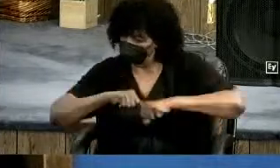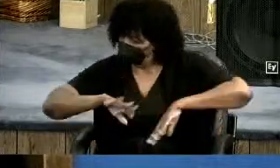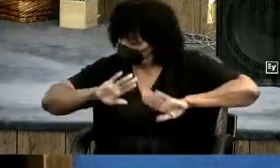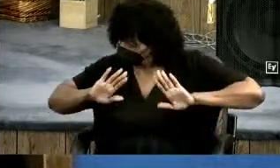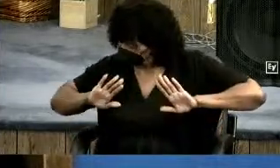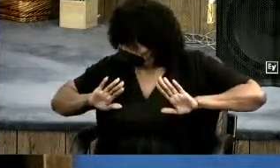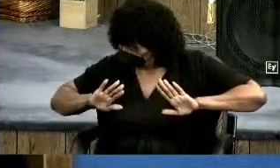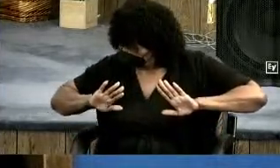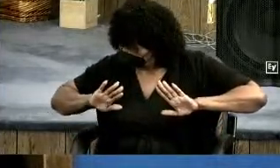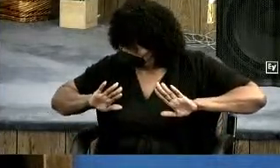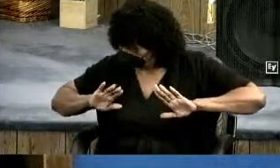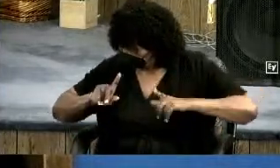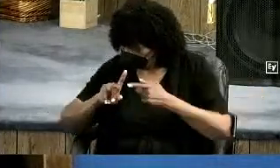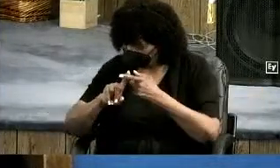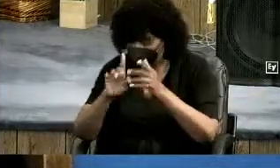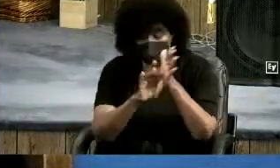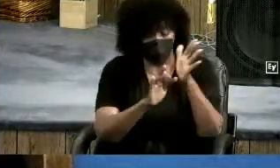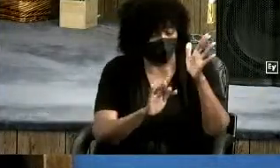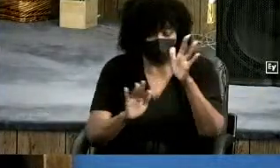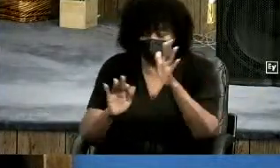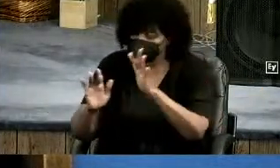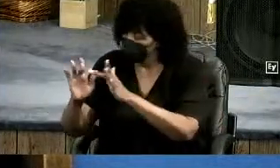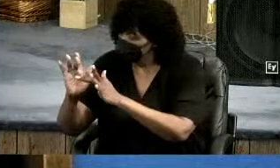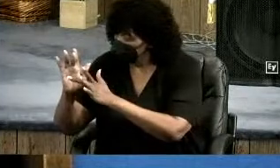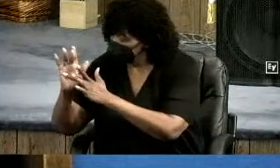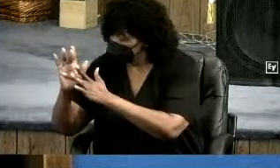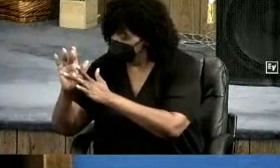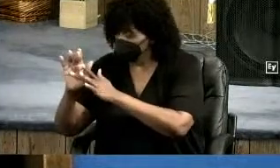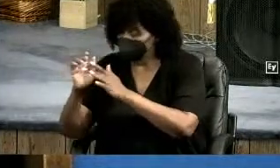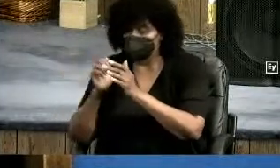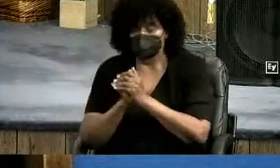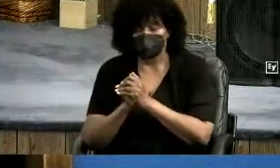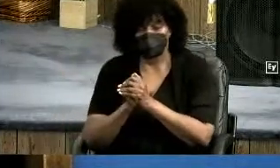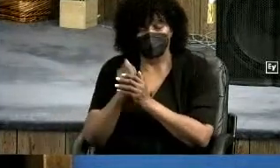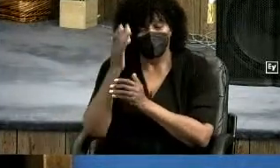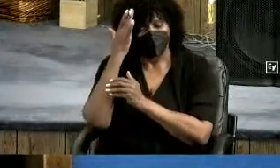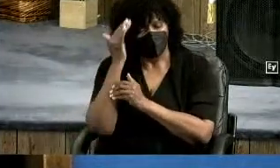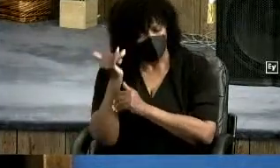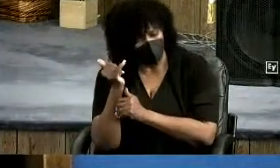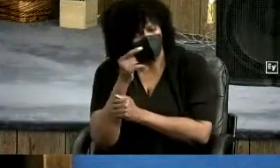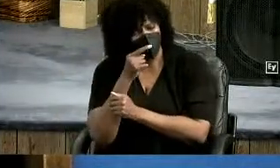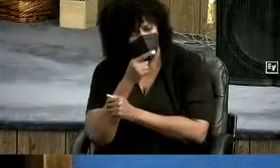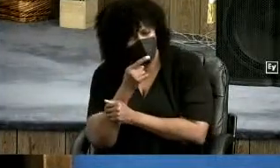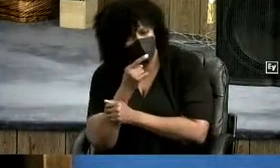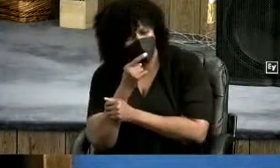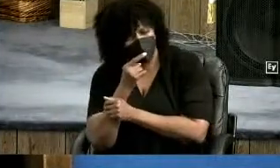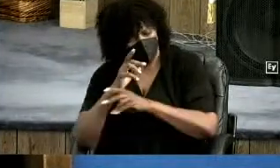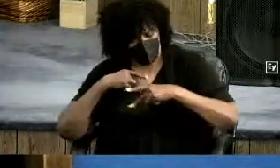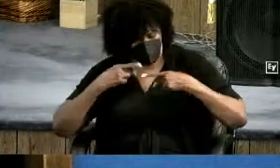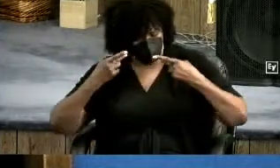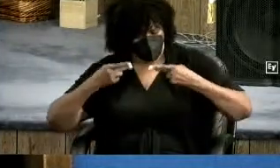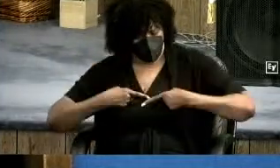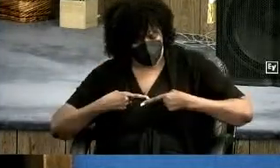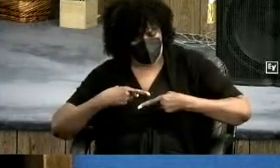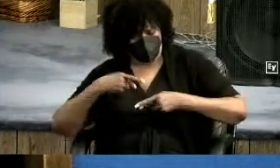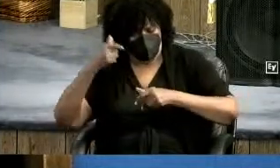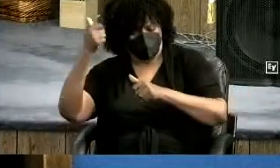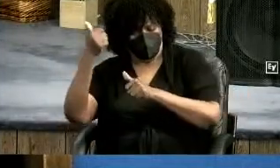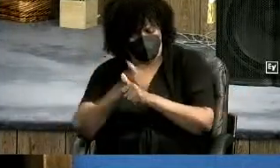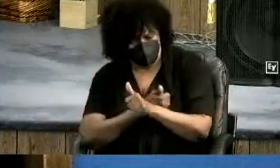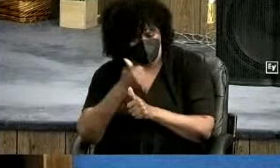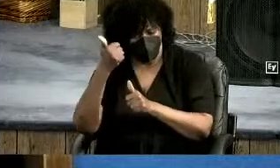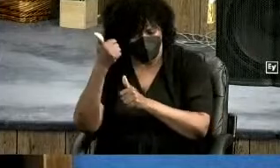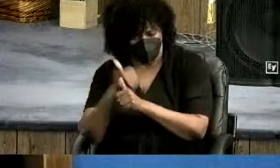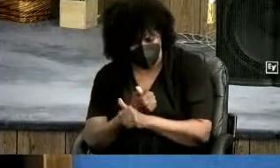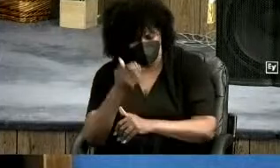can be over here with us, hand lifted high and happy. Why must you be upset every Sabbath? I mean, I've been praying for you